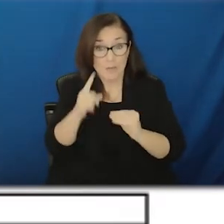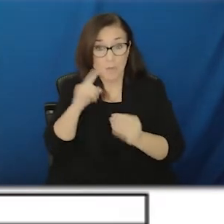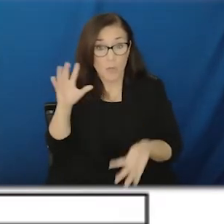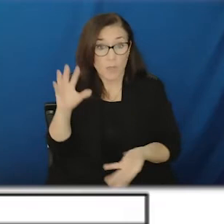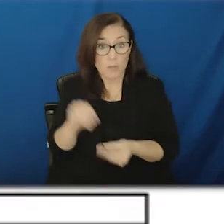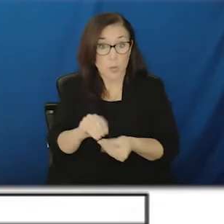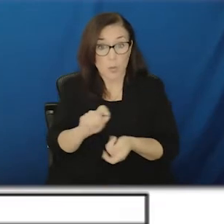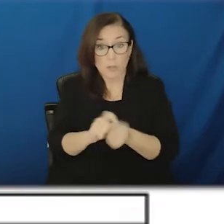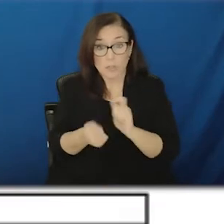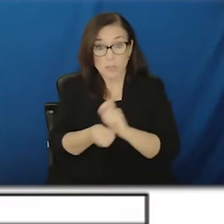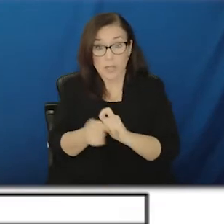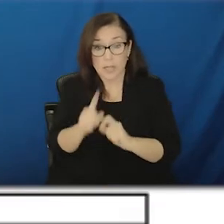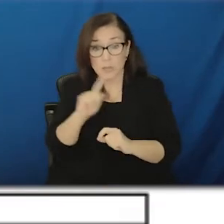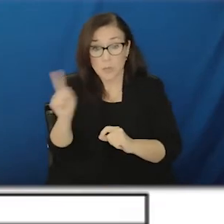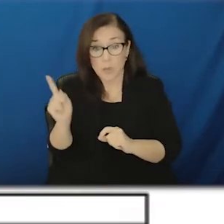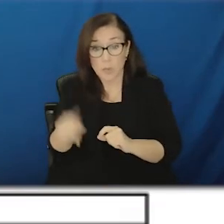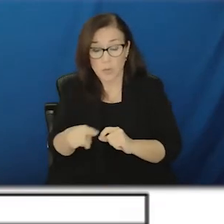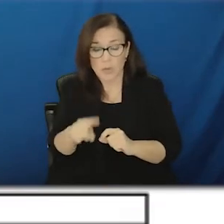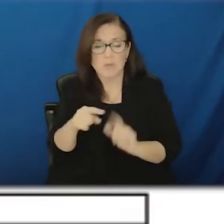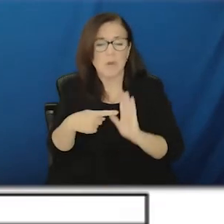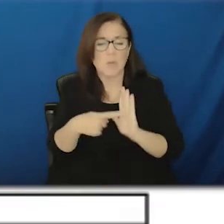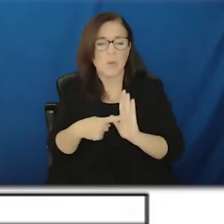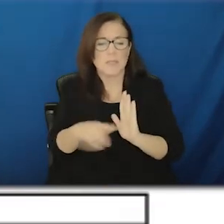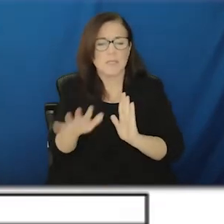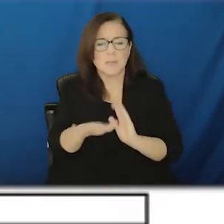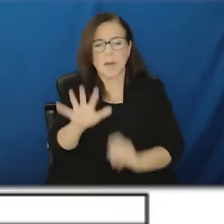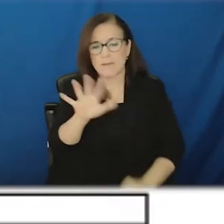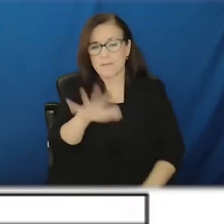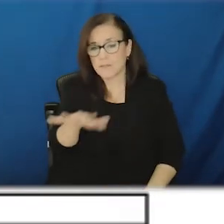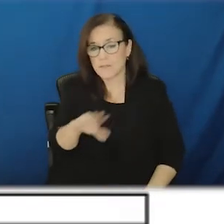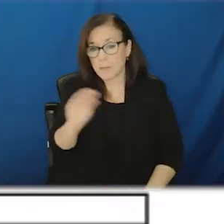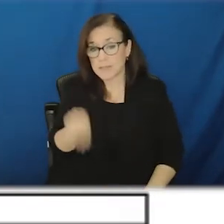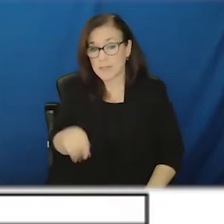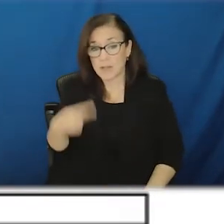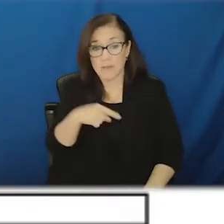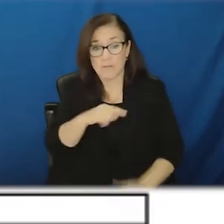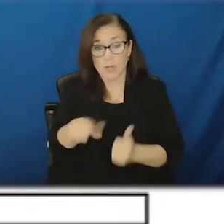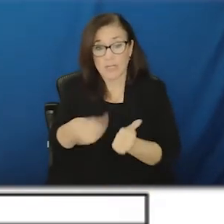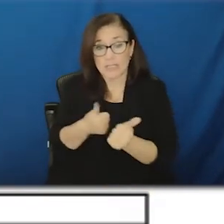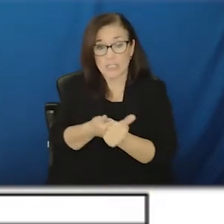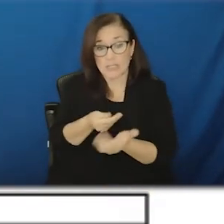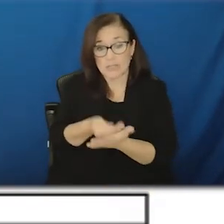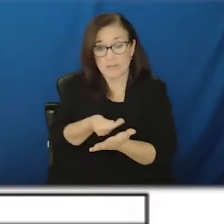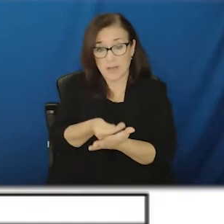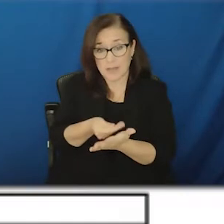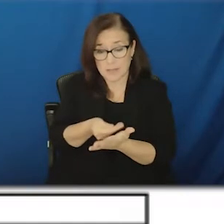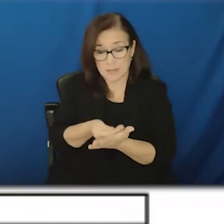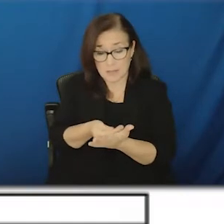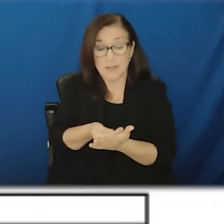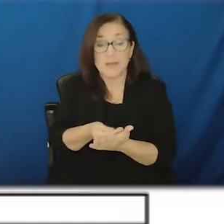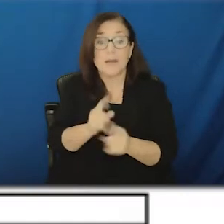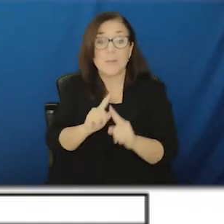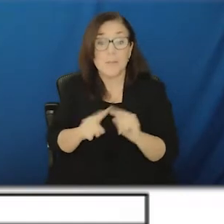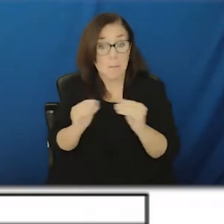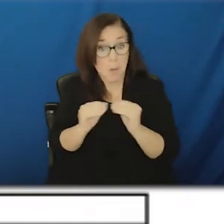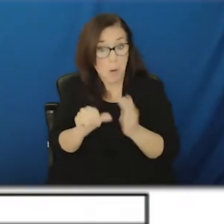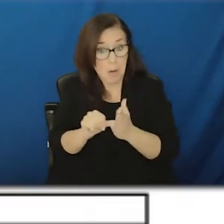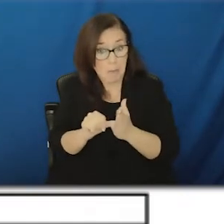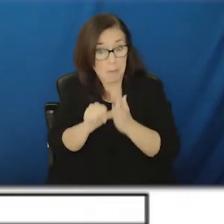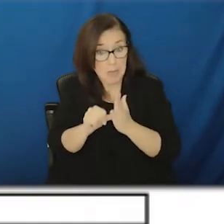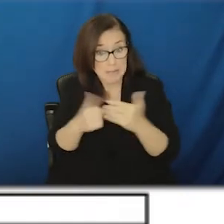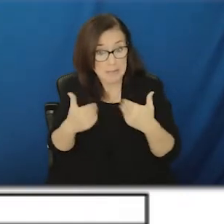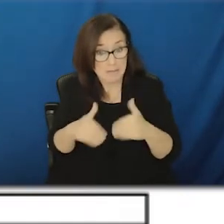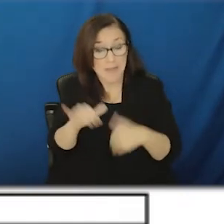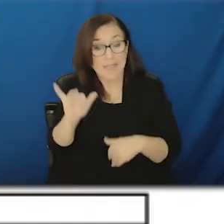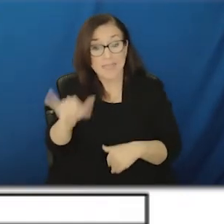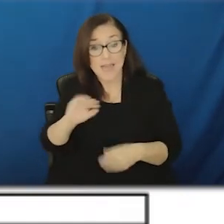order represents about 55% of our contingency fund for the project. But even more impressive, that number